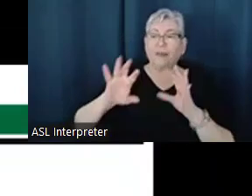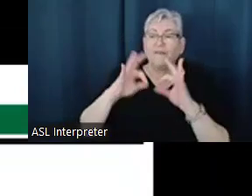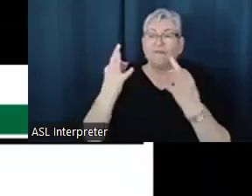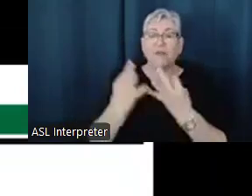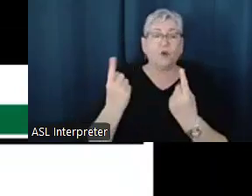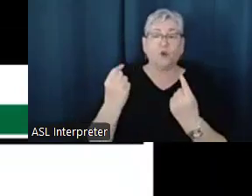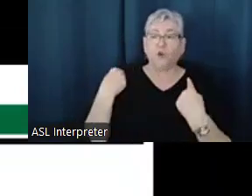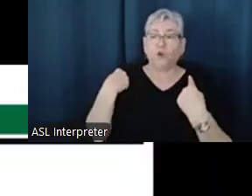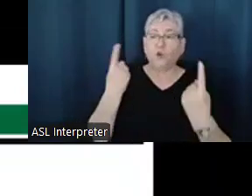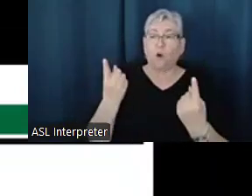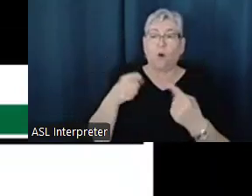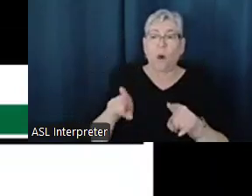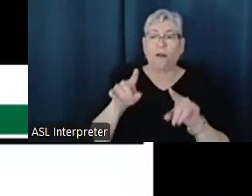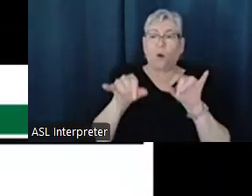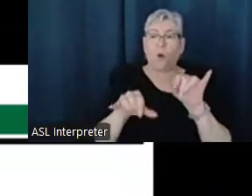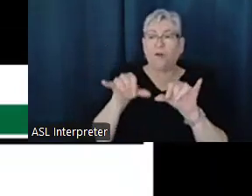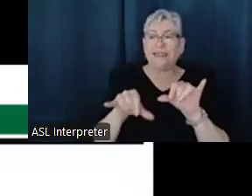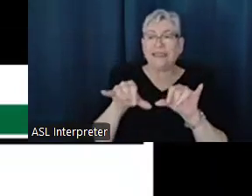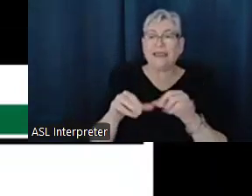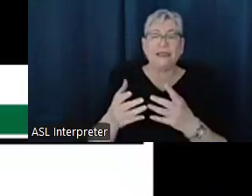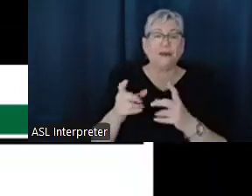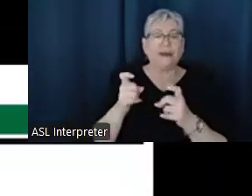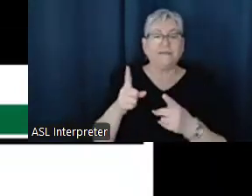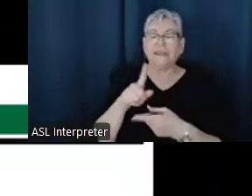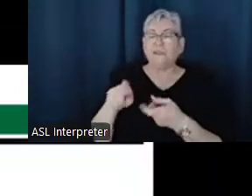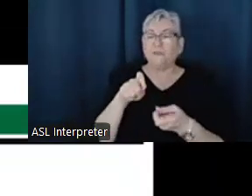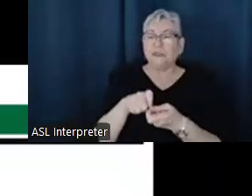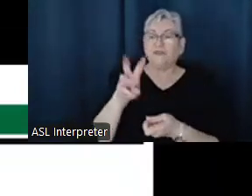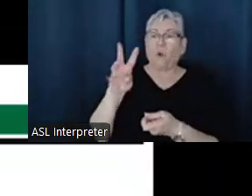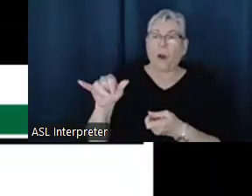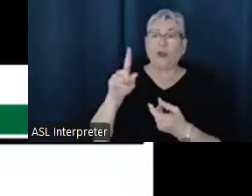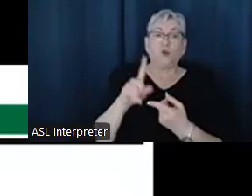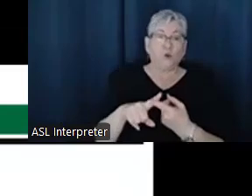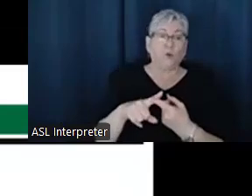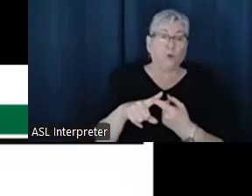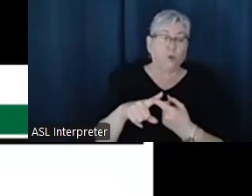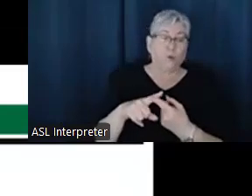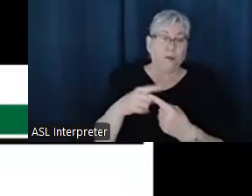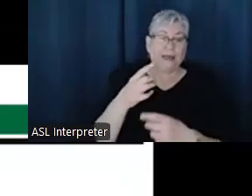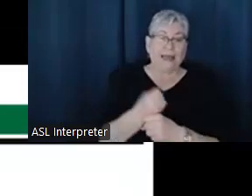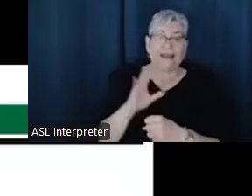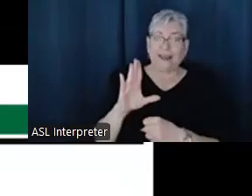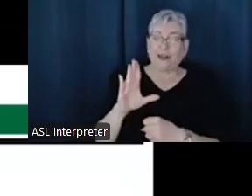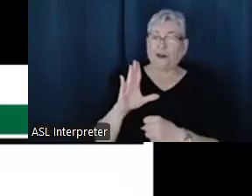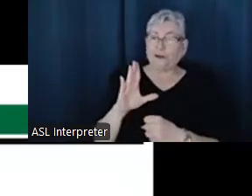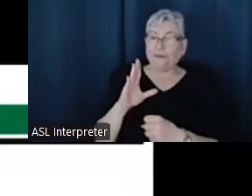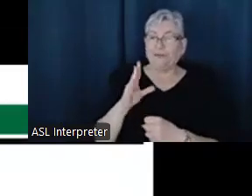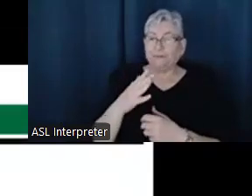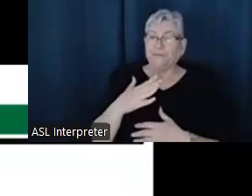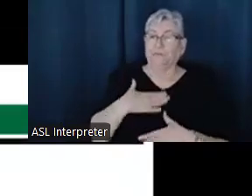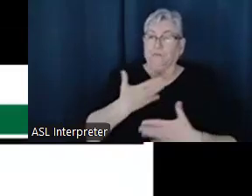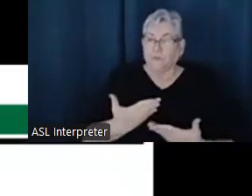in quarantine. So giving them specific ways to get their foot in the door to being involved, and